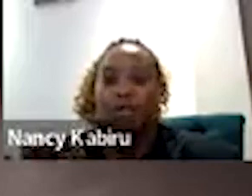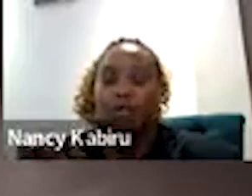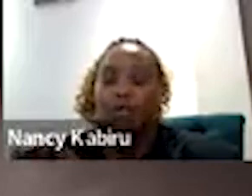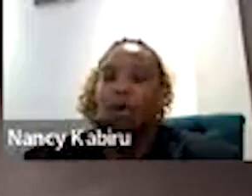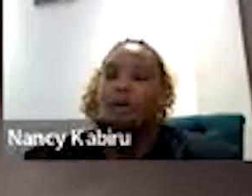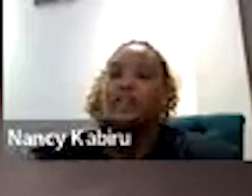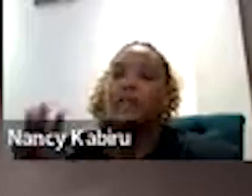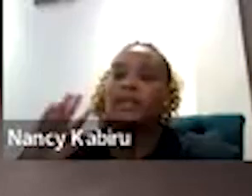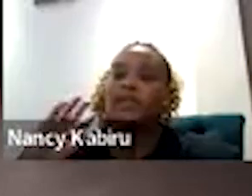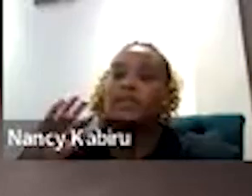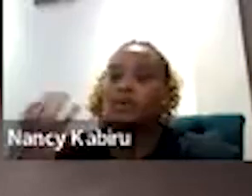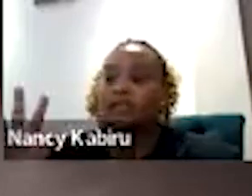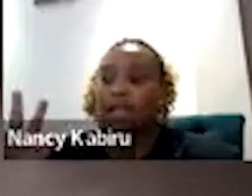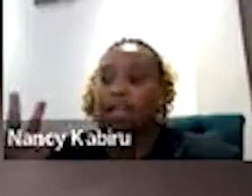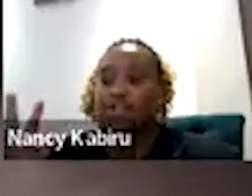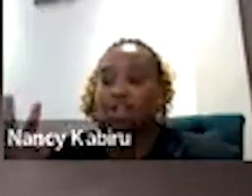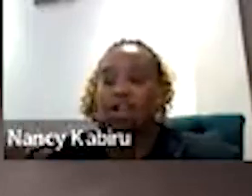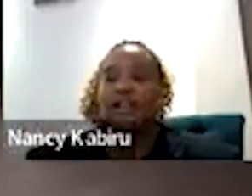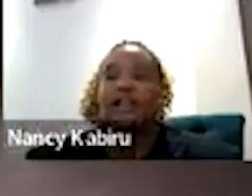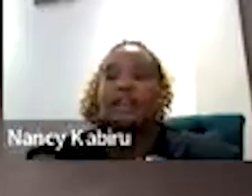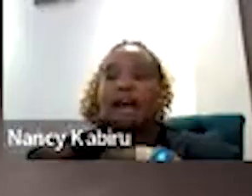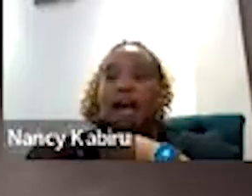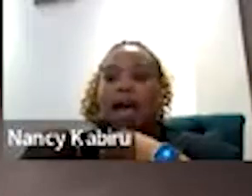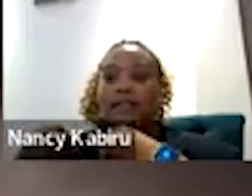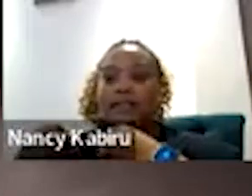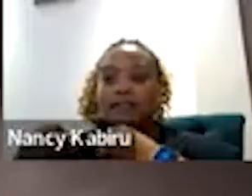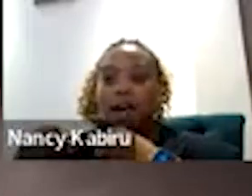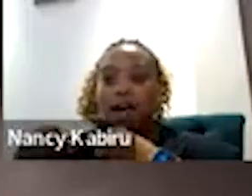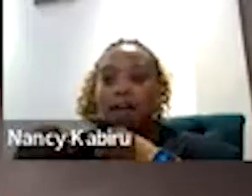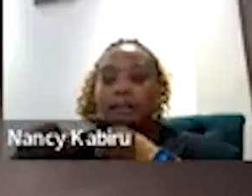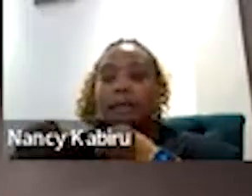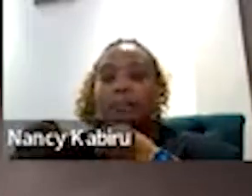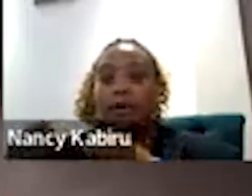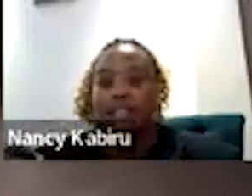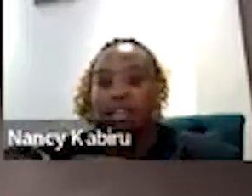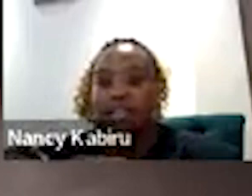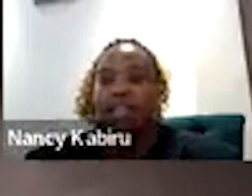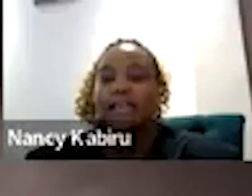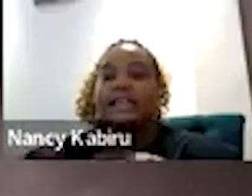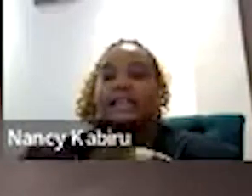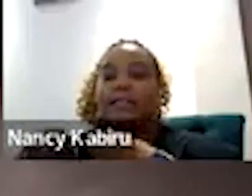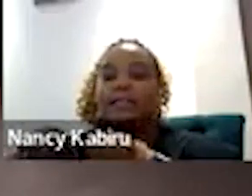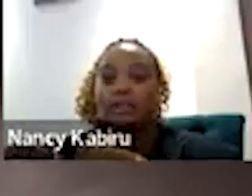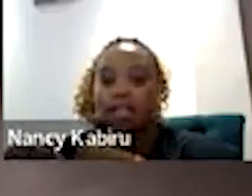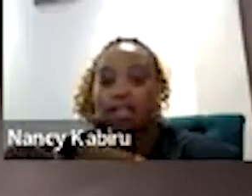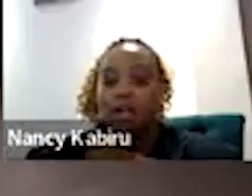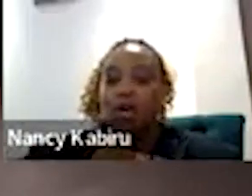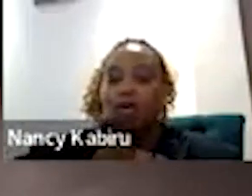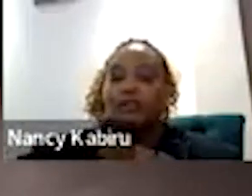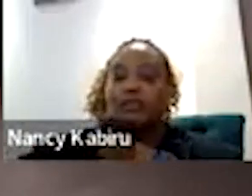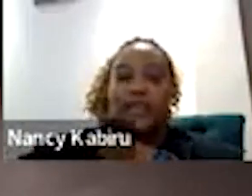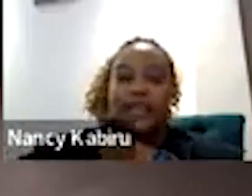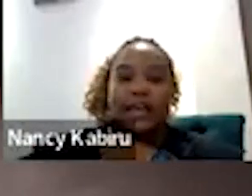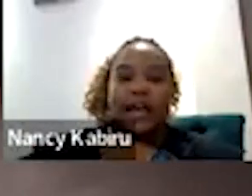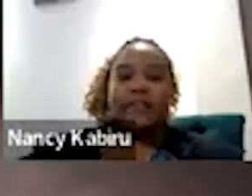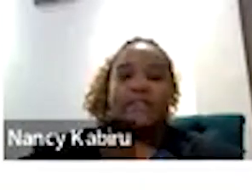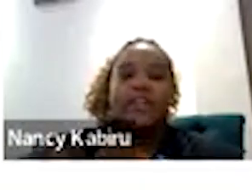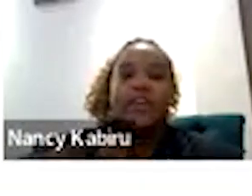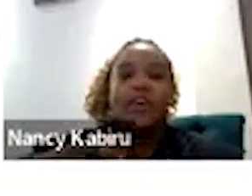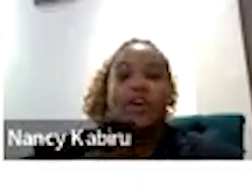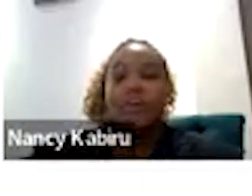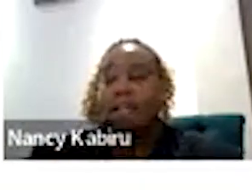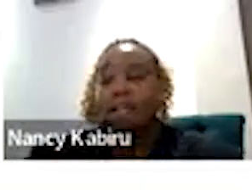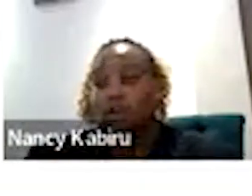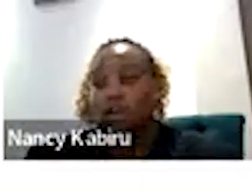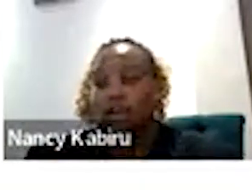from childhood all the way to old age, they have importance. There is an importance of looking